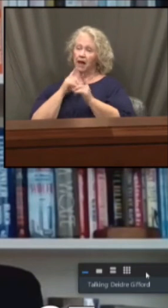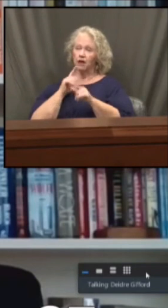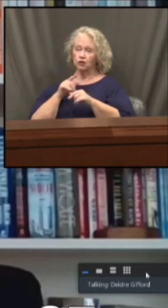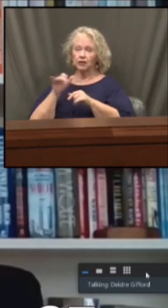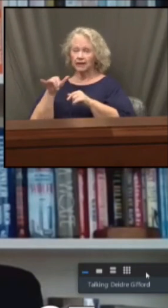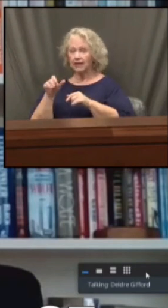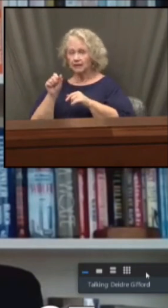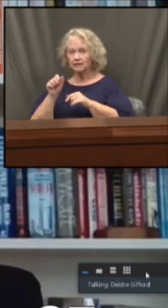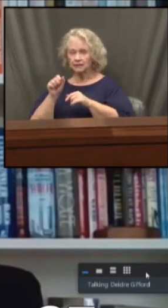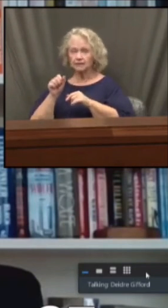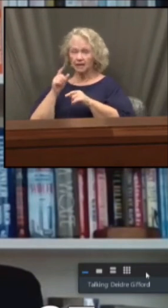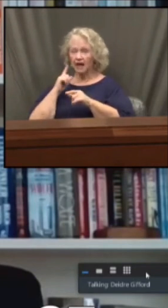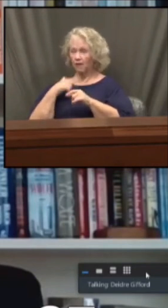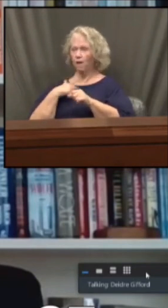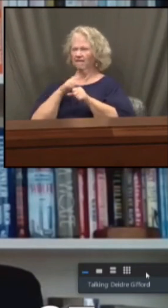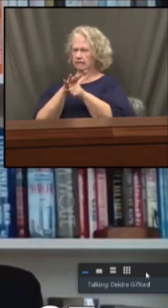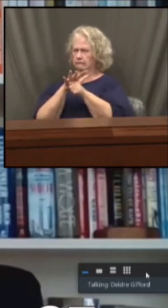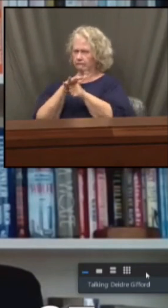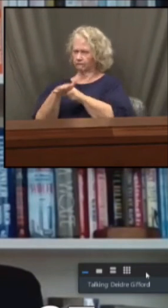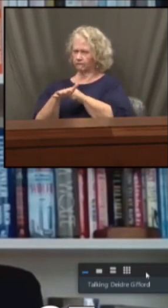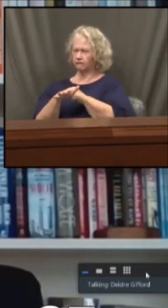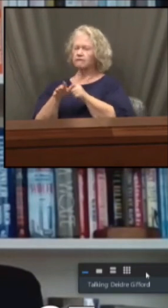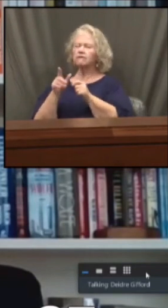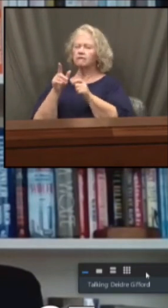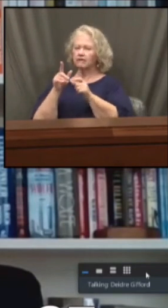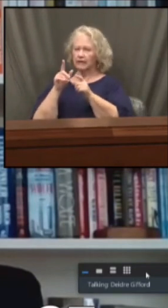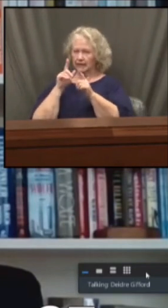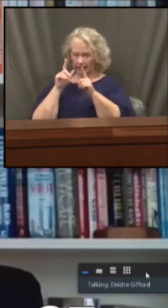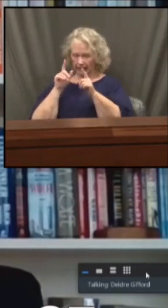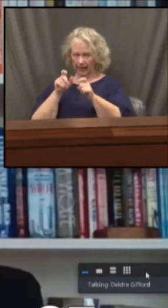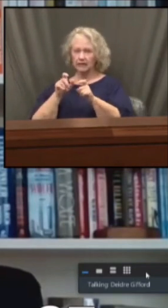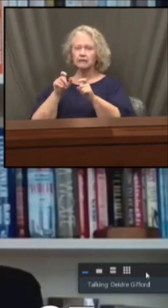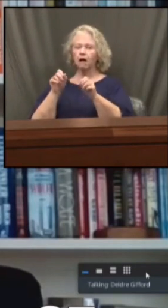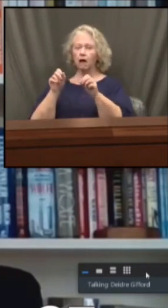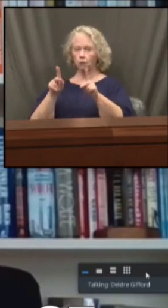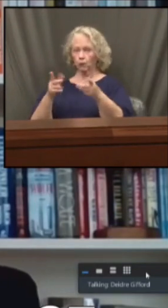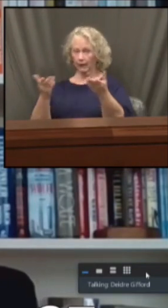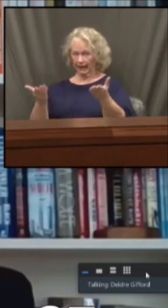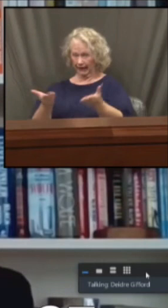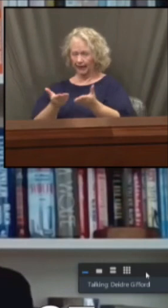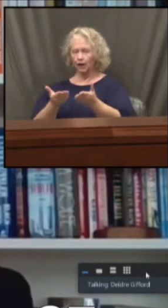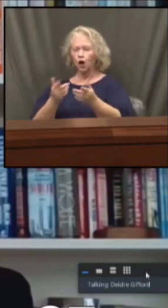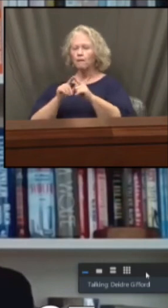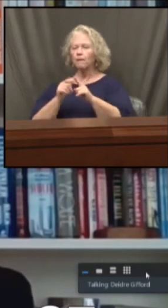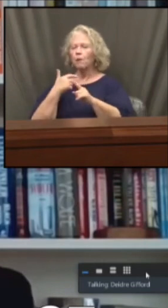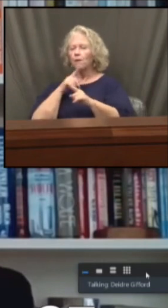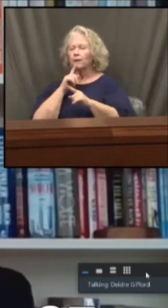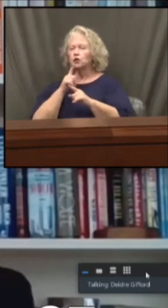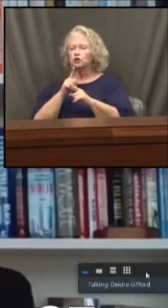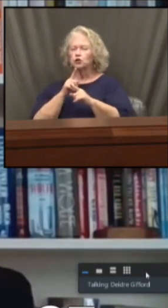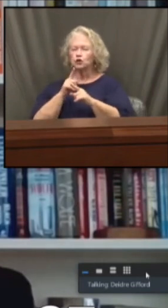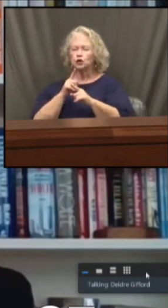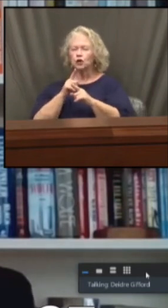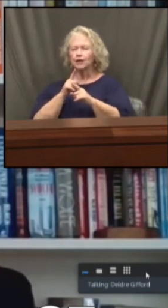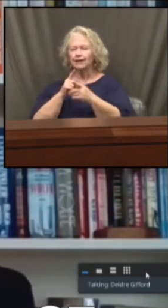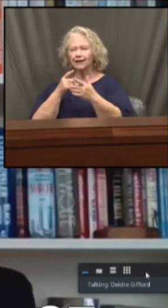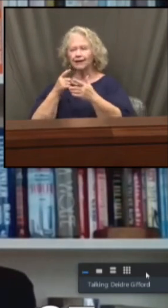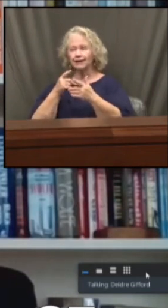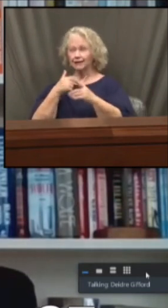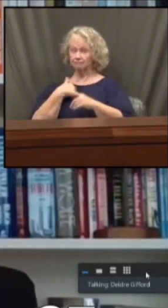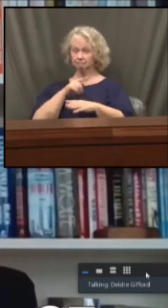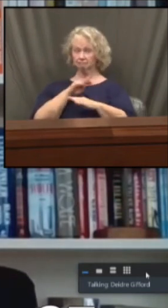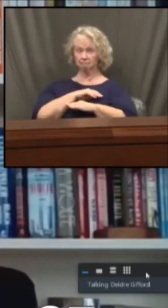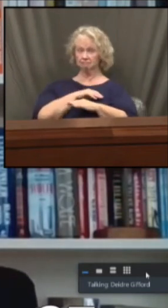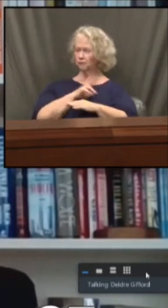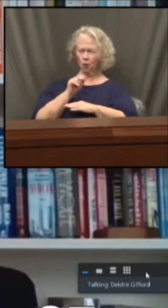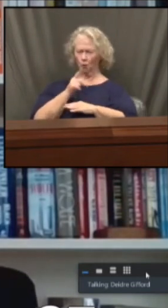yes. I think we have adequate testing capacity in the state, but we want to make sure it's as good as it can be and that everybody has